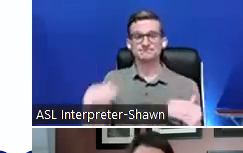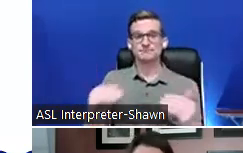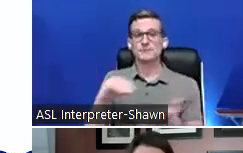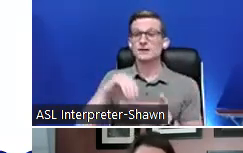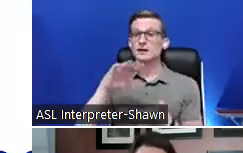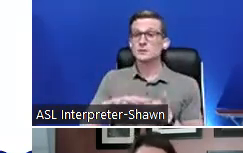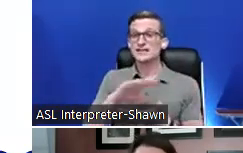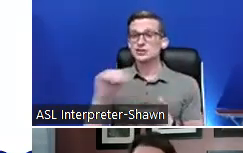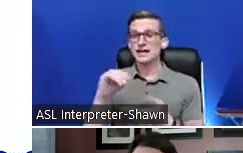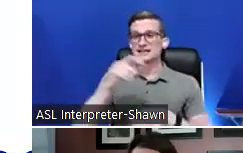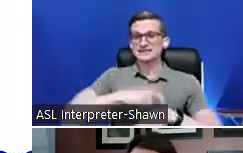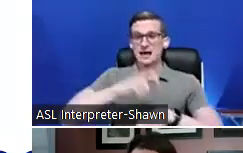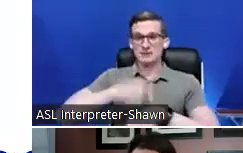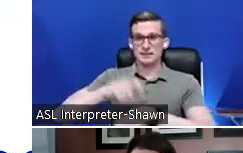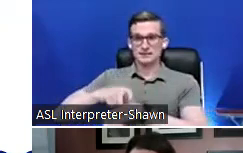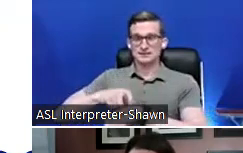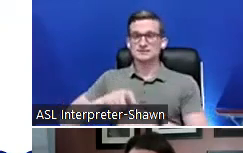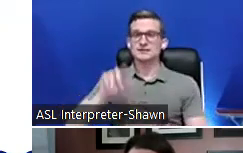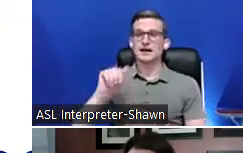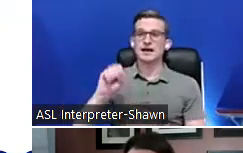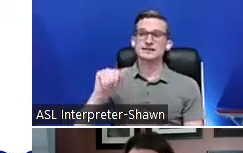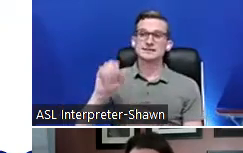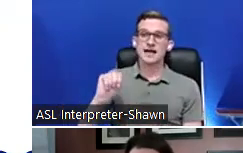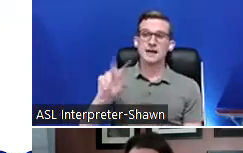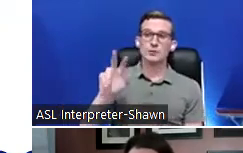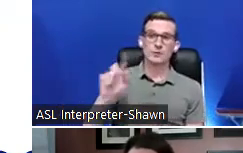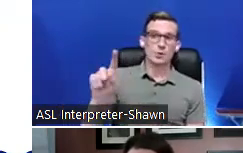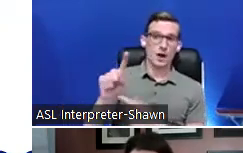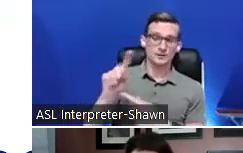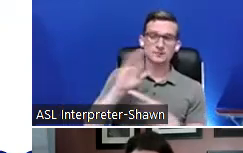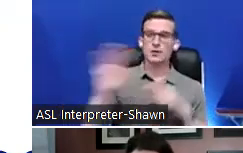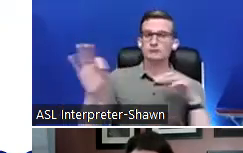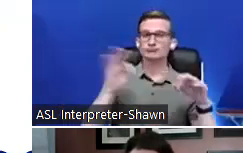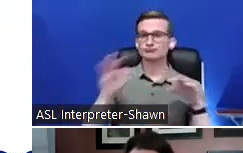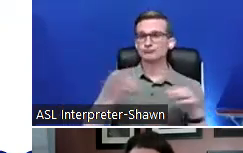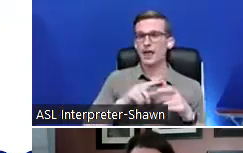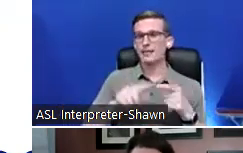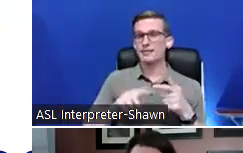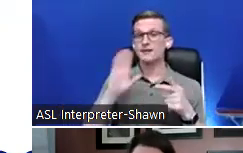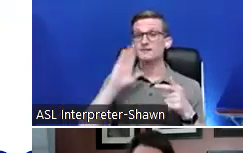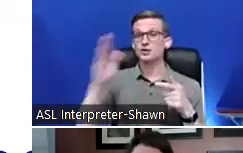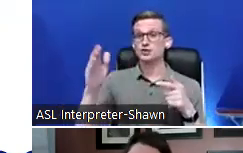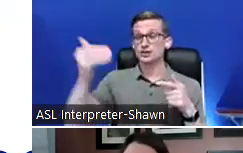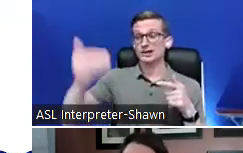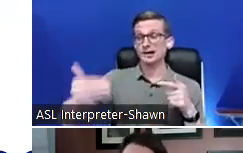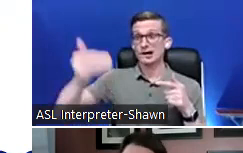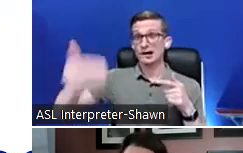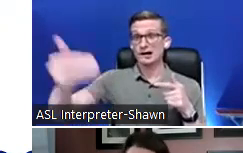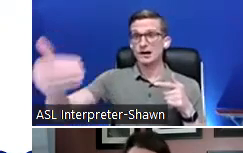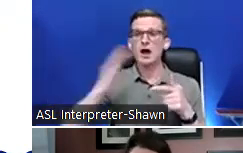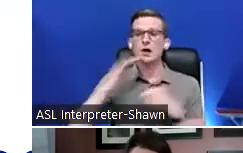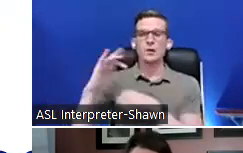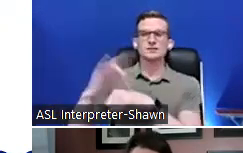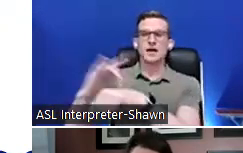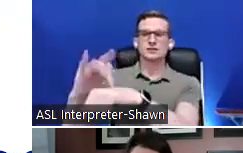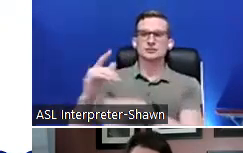one for ASAM 3.1, and then in the future ones, most likely just touch on the progress to date notes, because that's where the